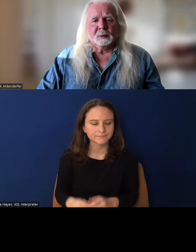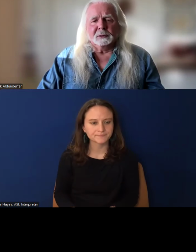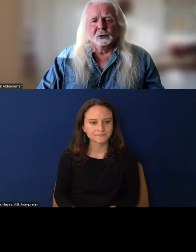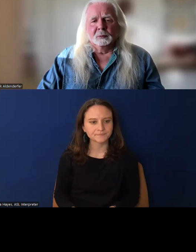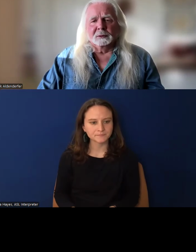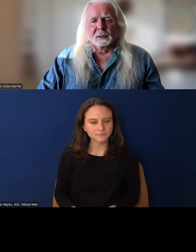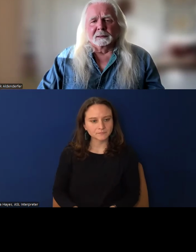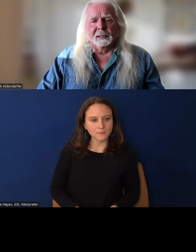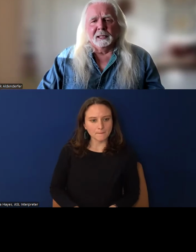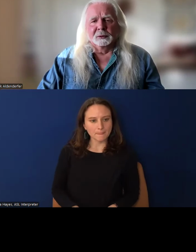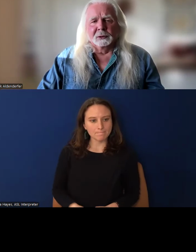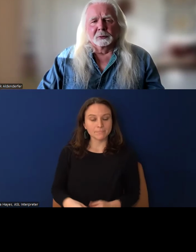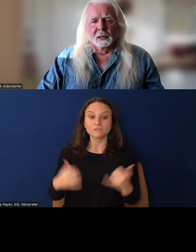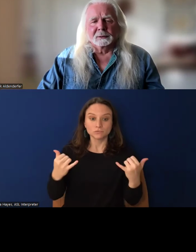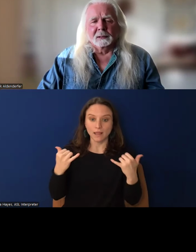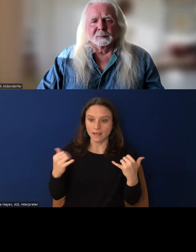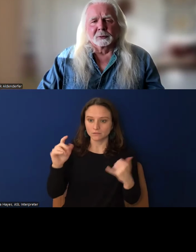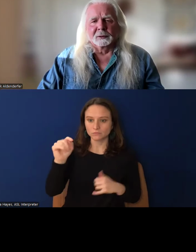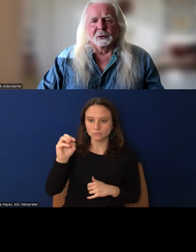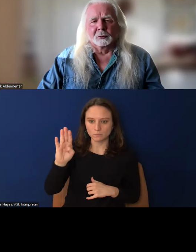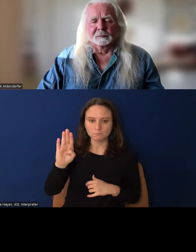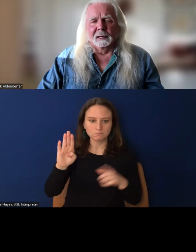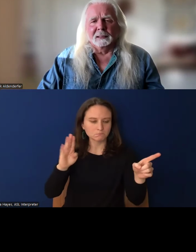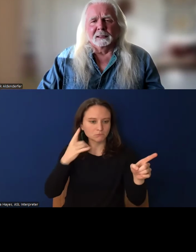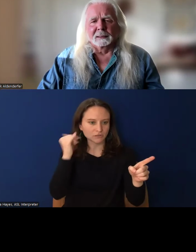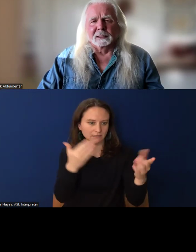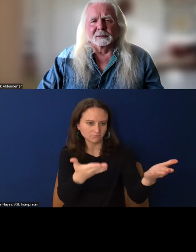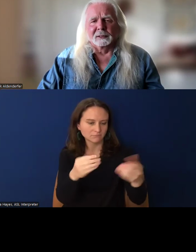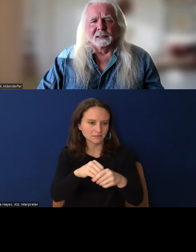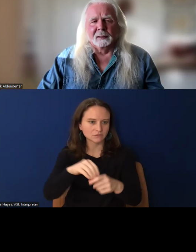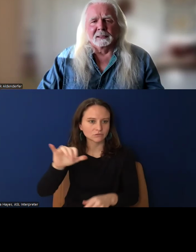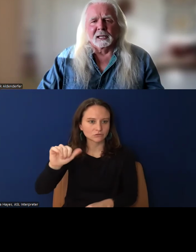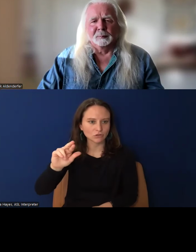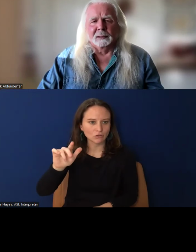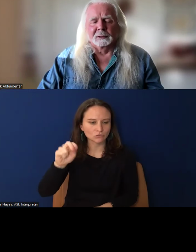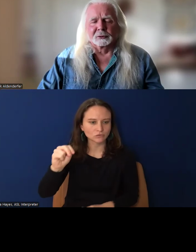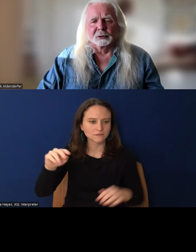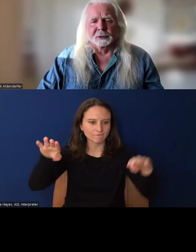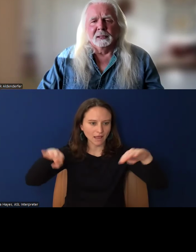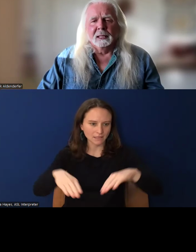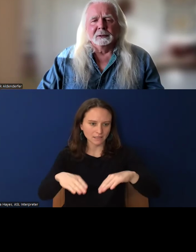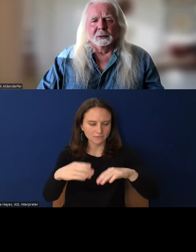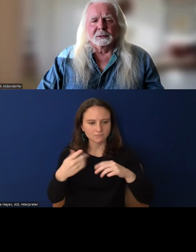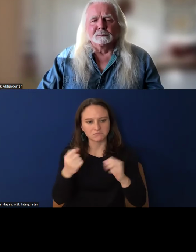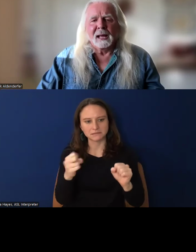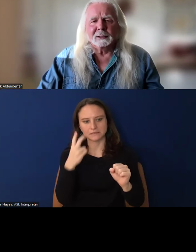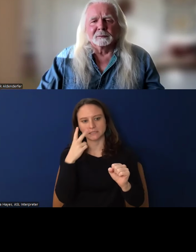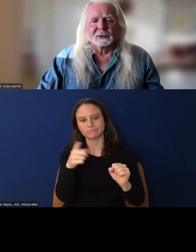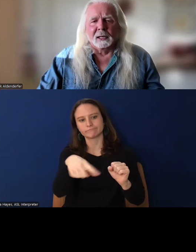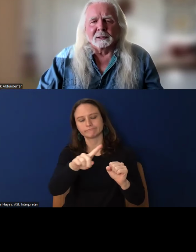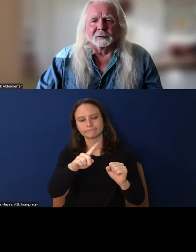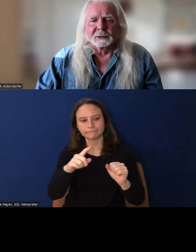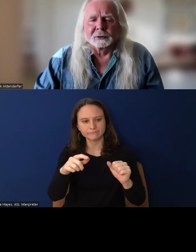This is what the tomb looks like today when you go to the Yarlung Valley and get a sense of the landscape and the construction. Notice the